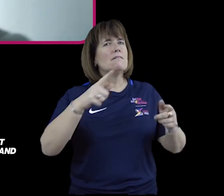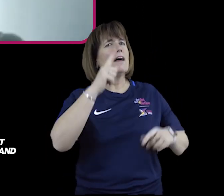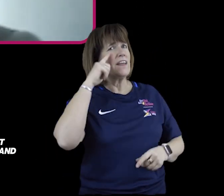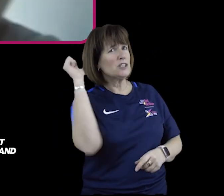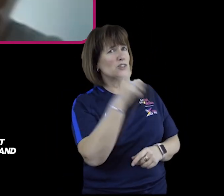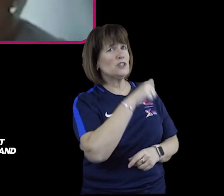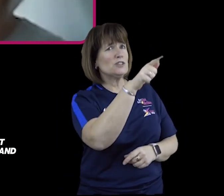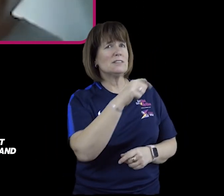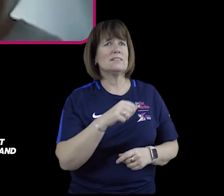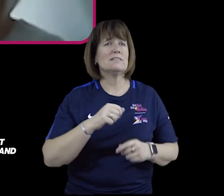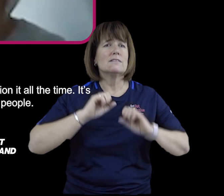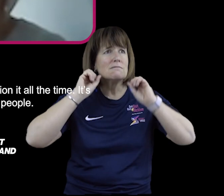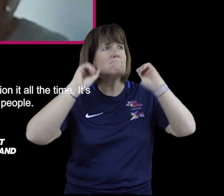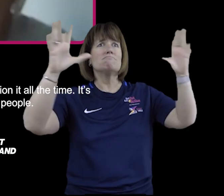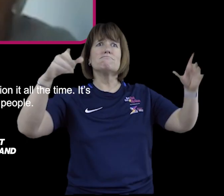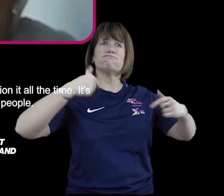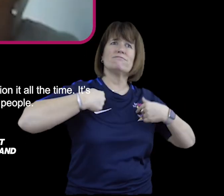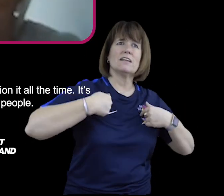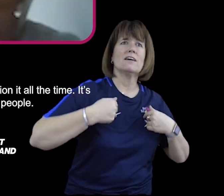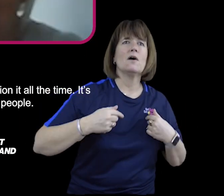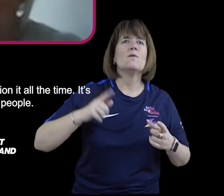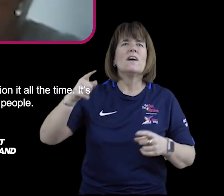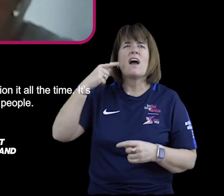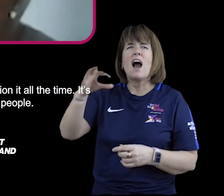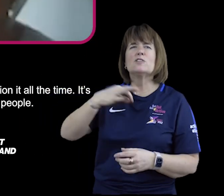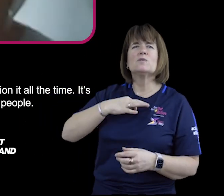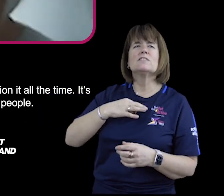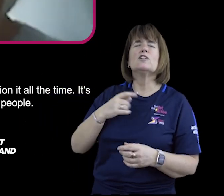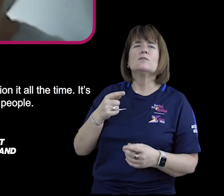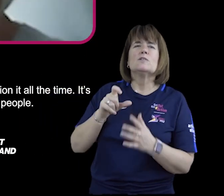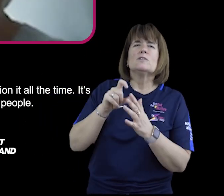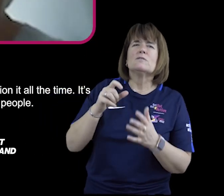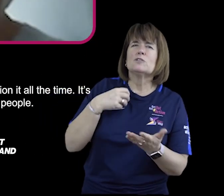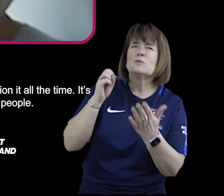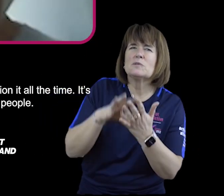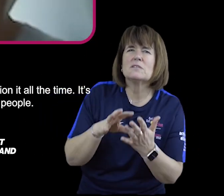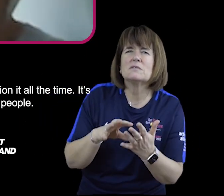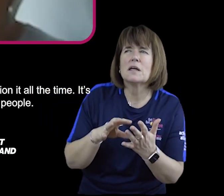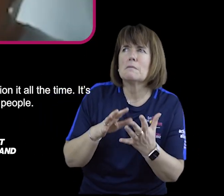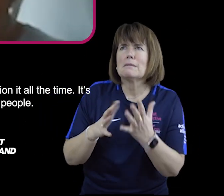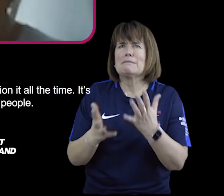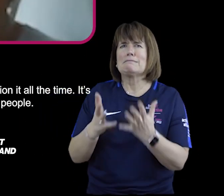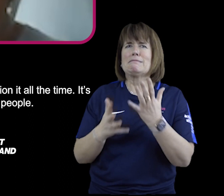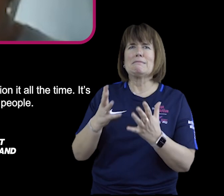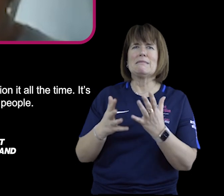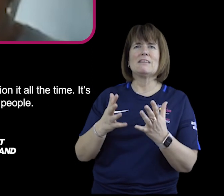I think you should shout from the rooftop. That's what they ask you to do, so you do it, don't you? But yeah, I don't